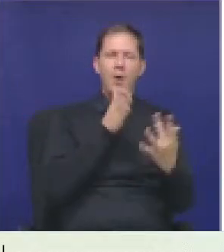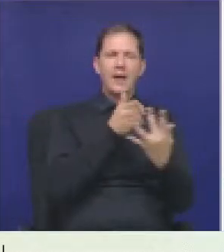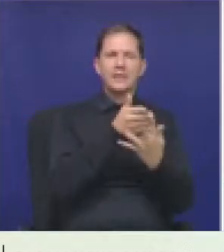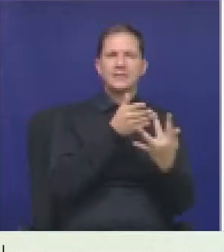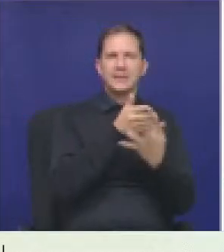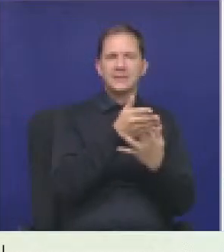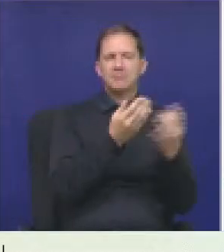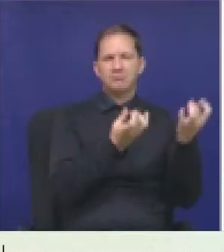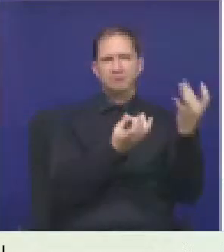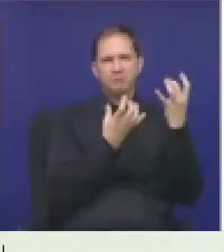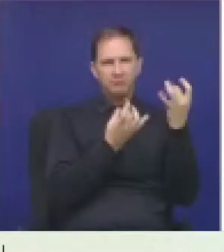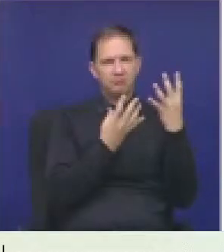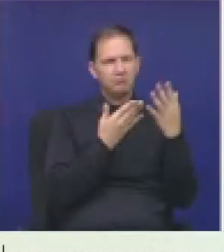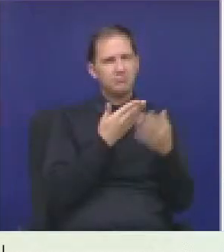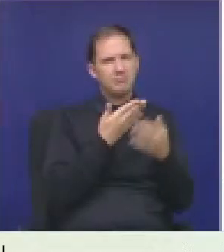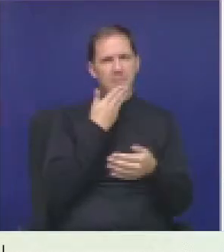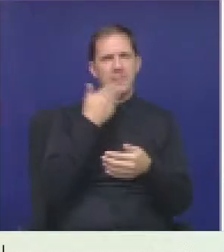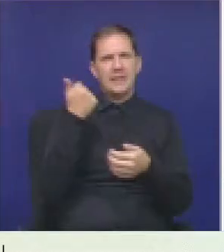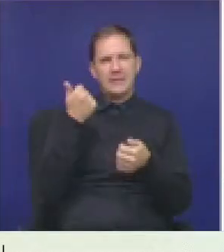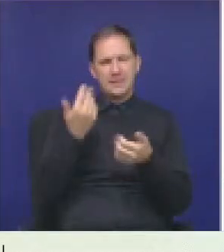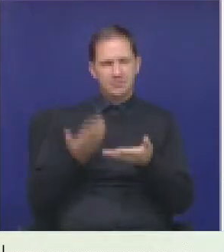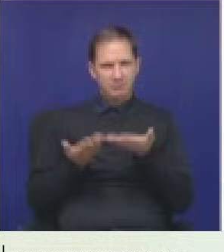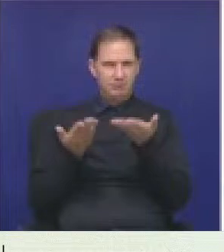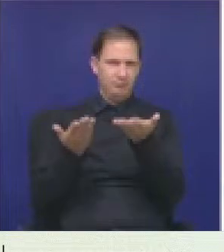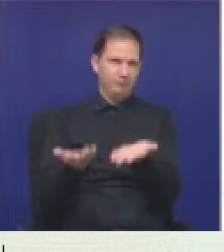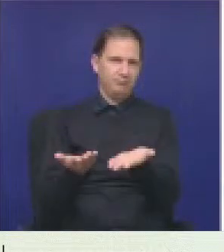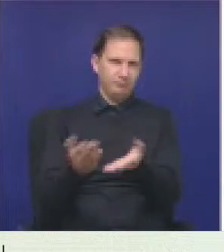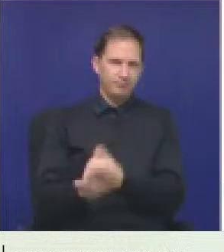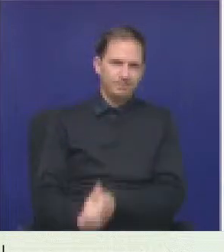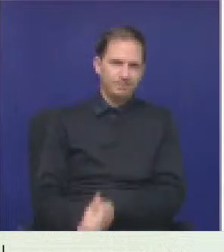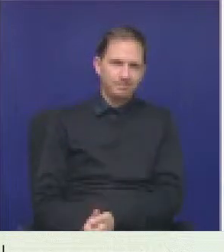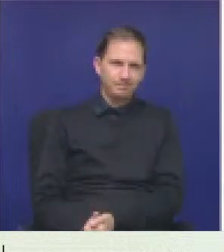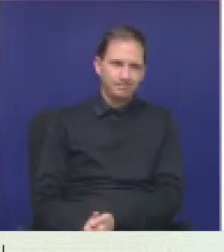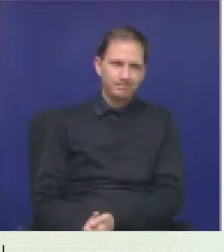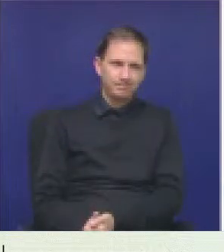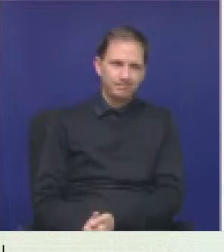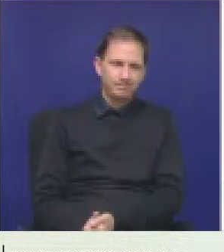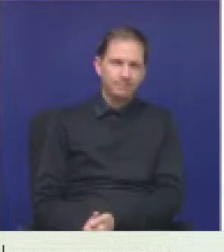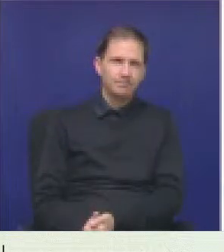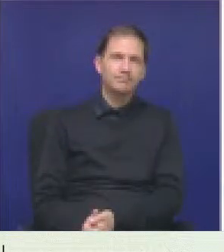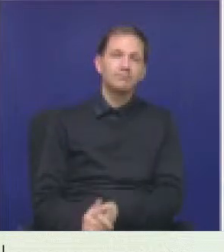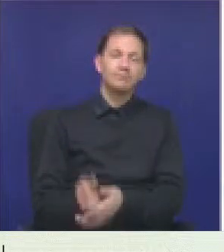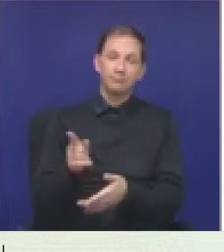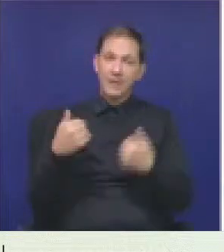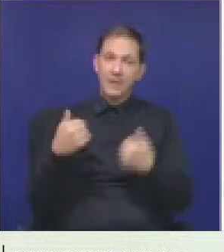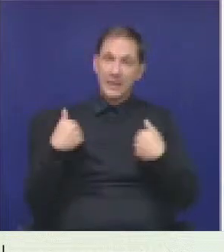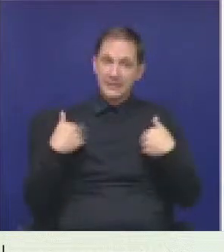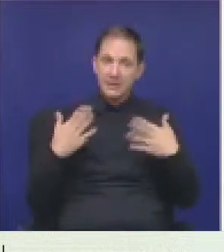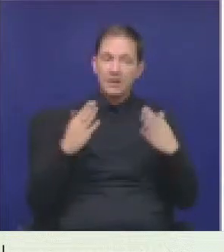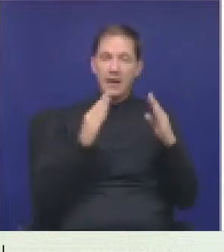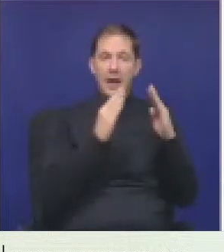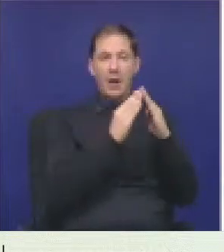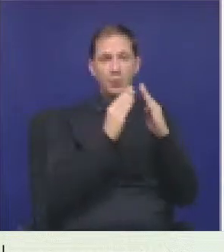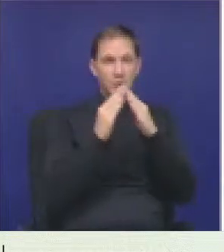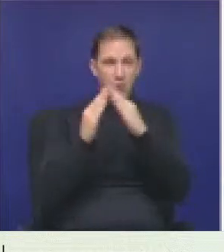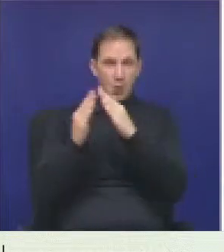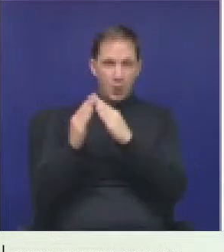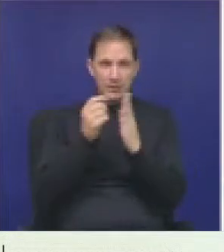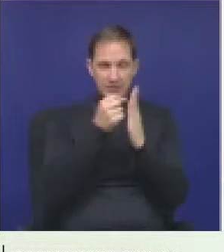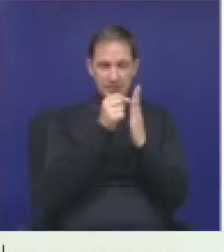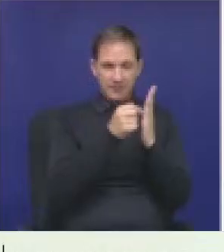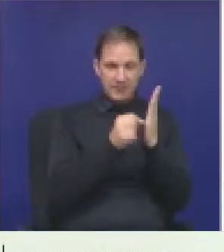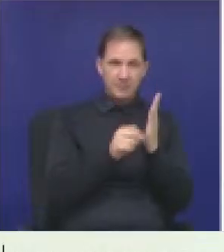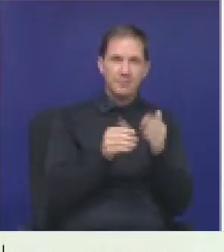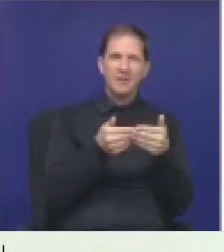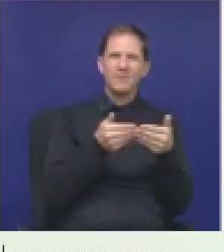for improved service delivery. Stats SA's digital transformation journey commenced with the household survey program, transitioning from a paper-based